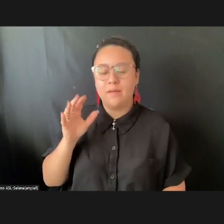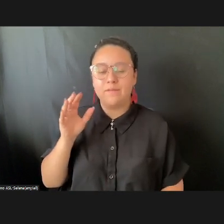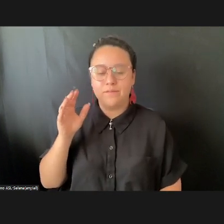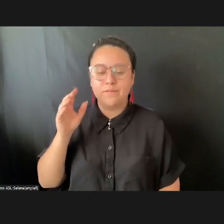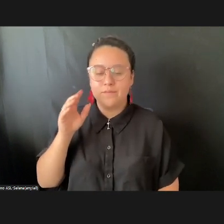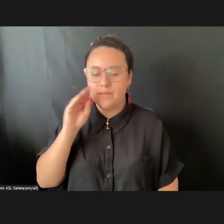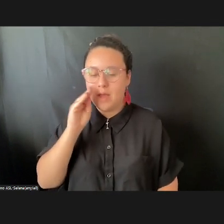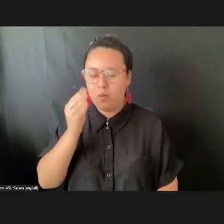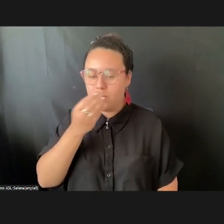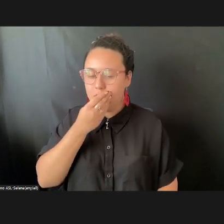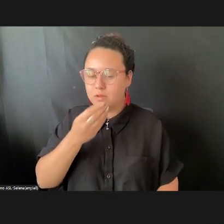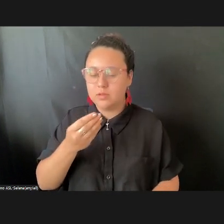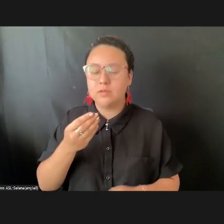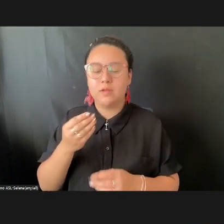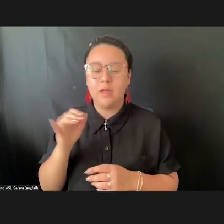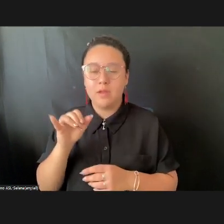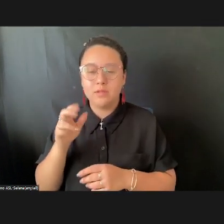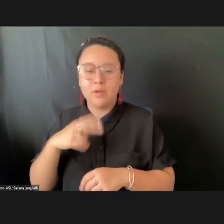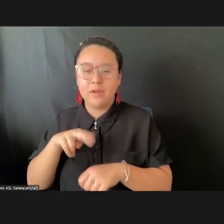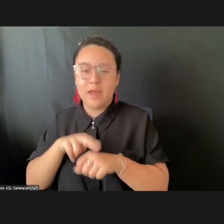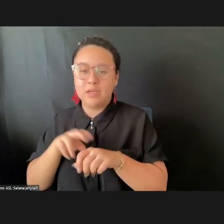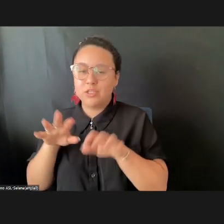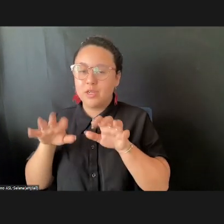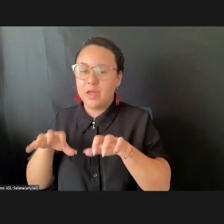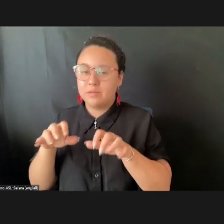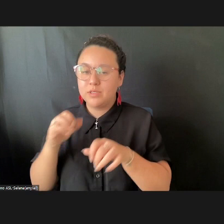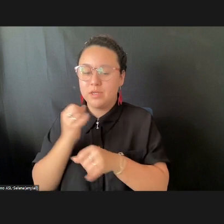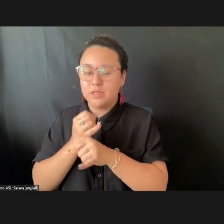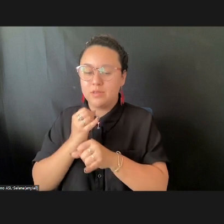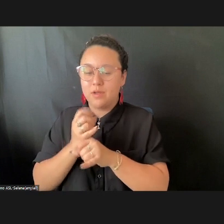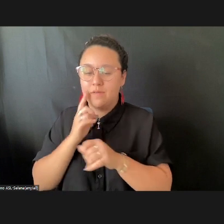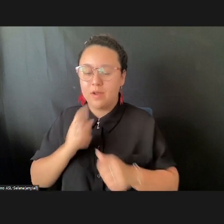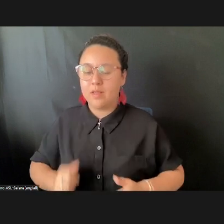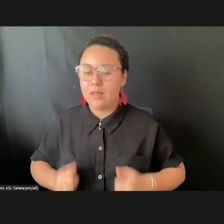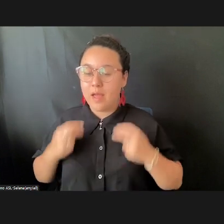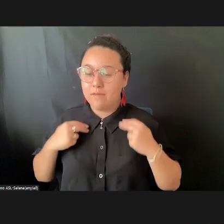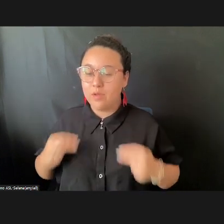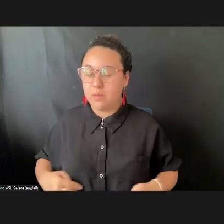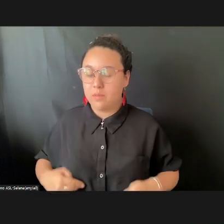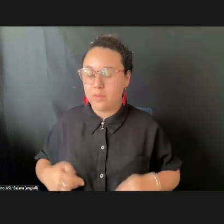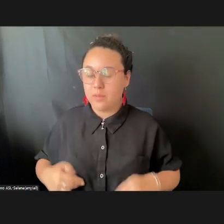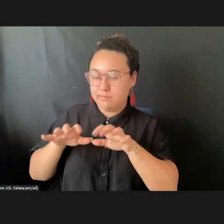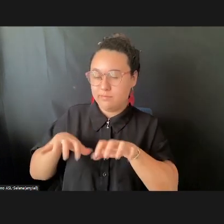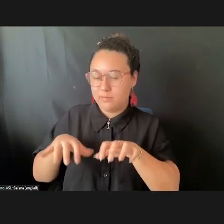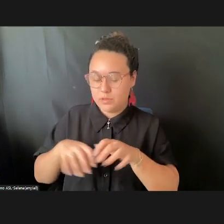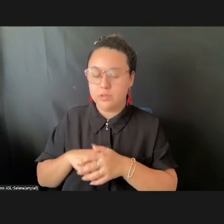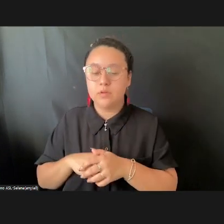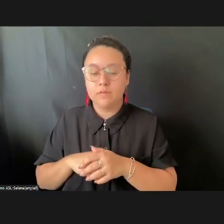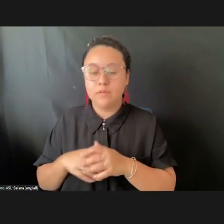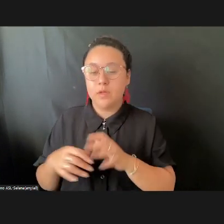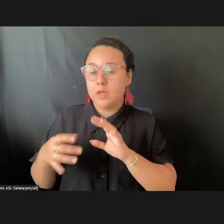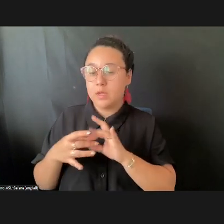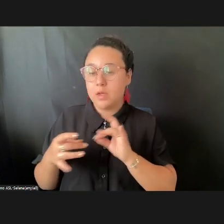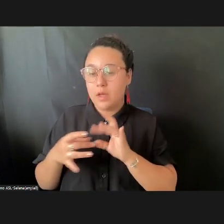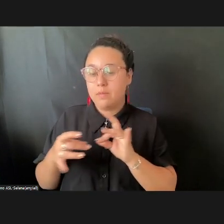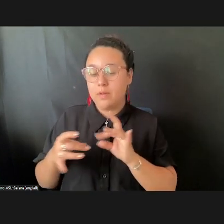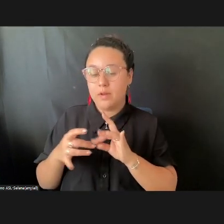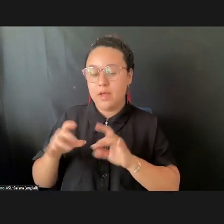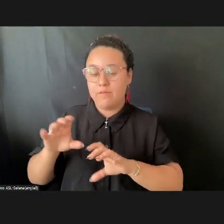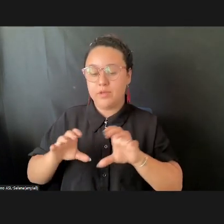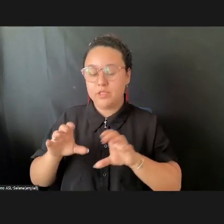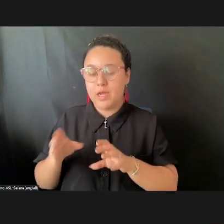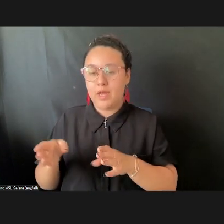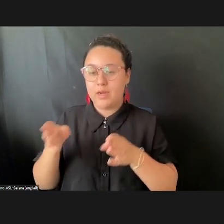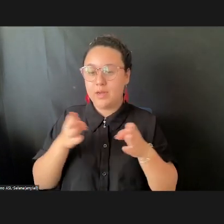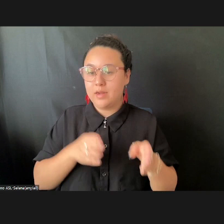National Captioning Institute is providing the live human written captions. If you would like to comment, there is a web chat next to the live video player.